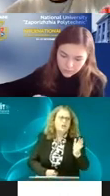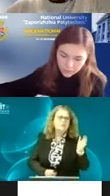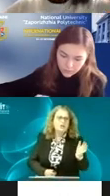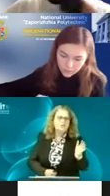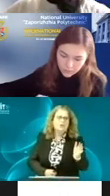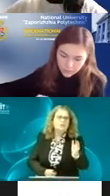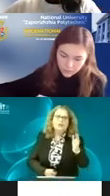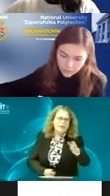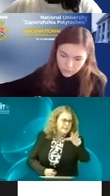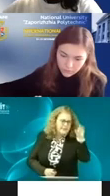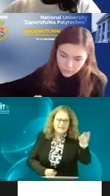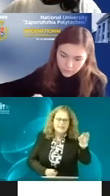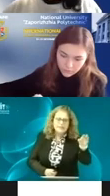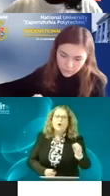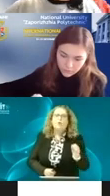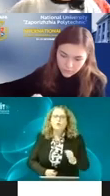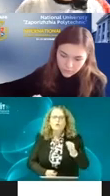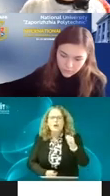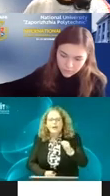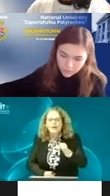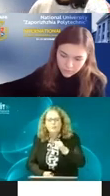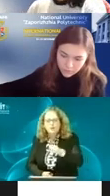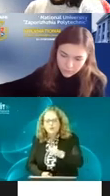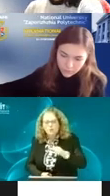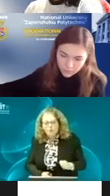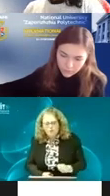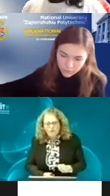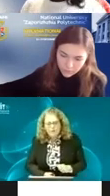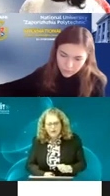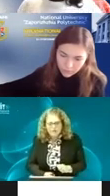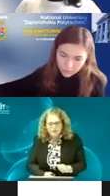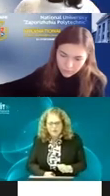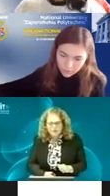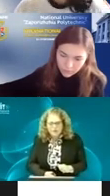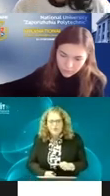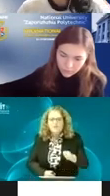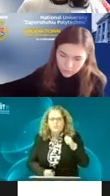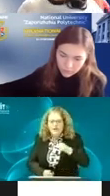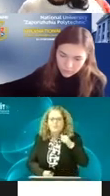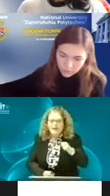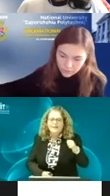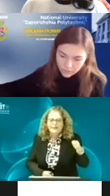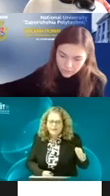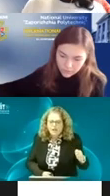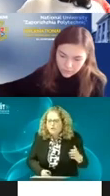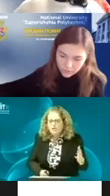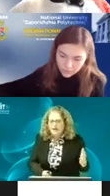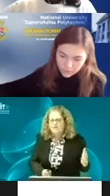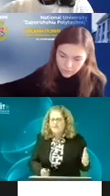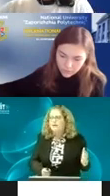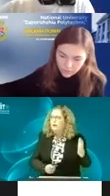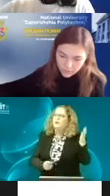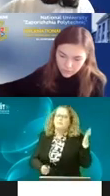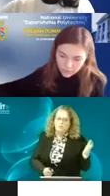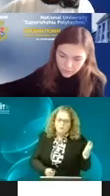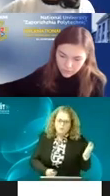the Chinese restaurant is this and this. Would you like me to order a place for you? Which is really my intention. I'm not just